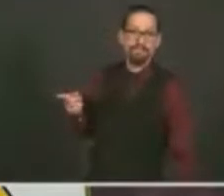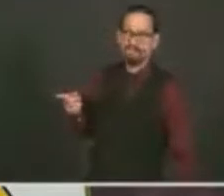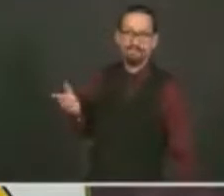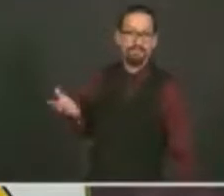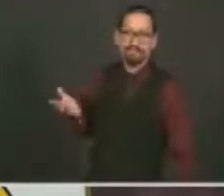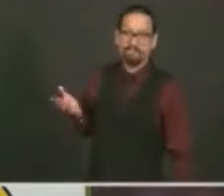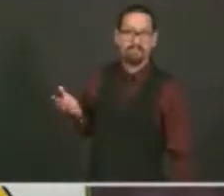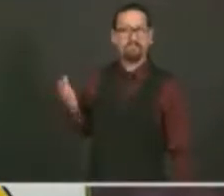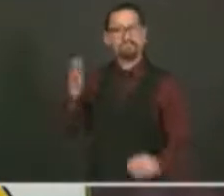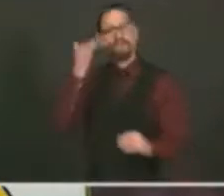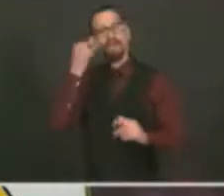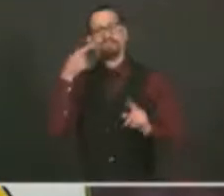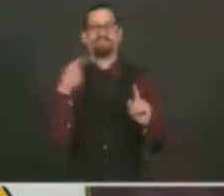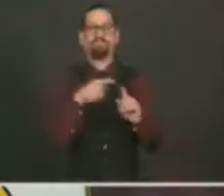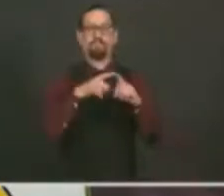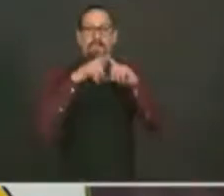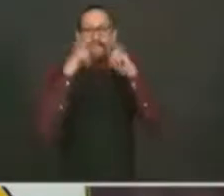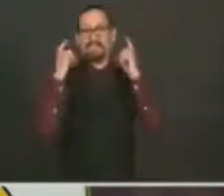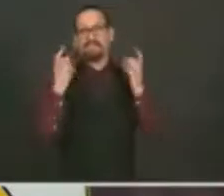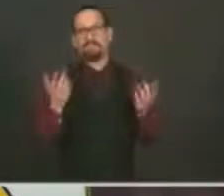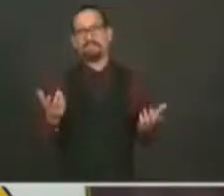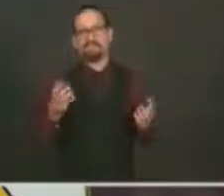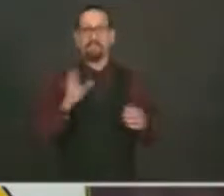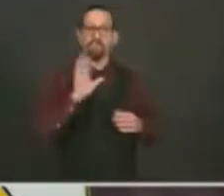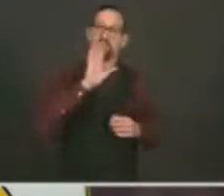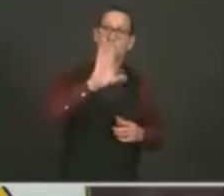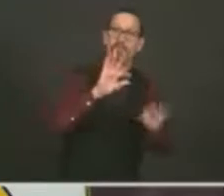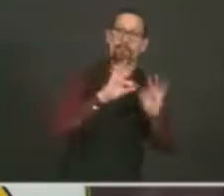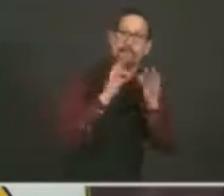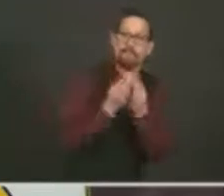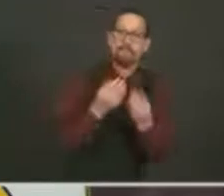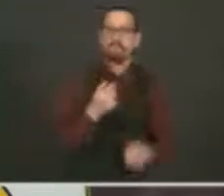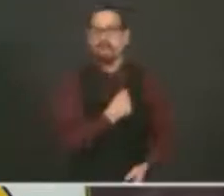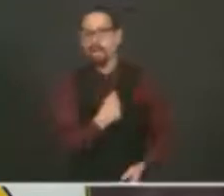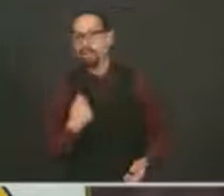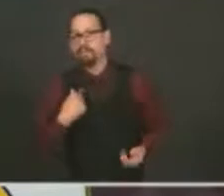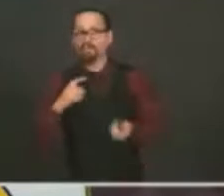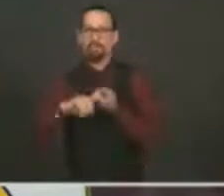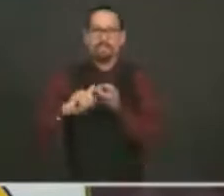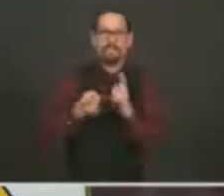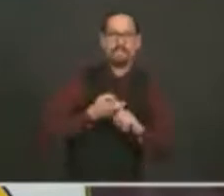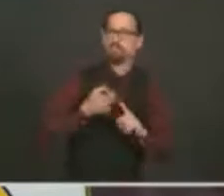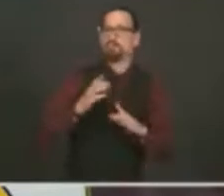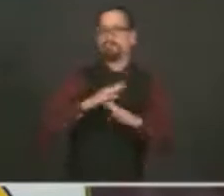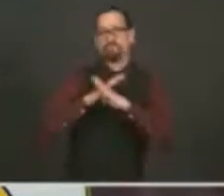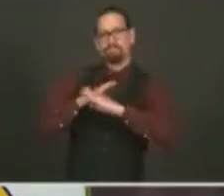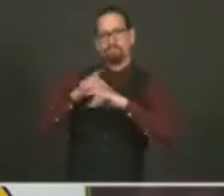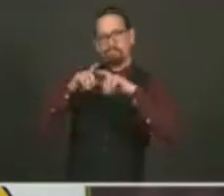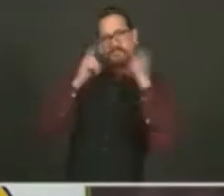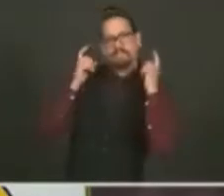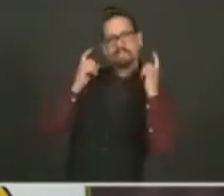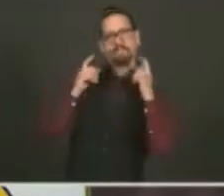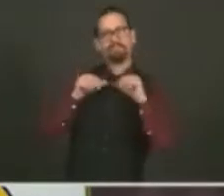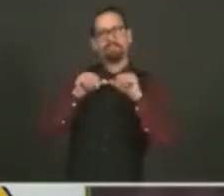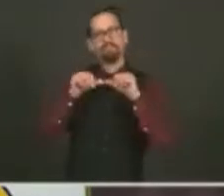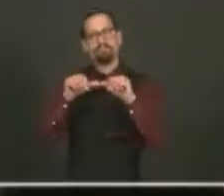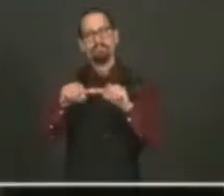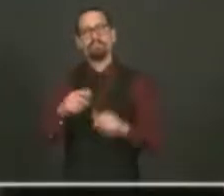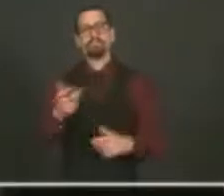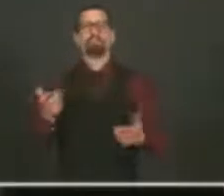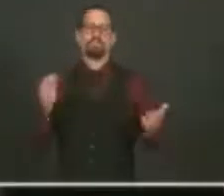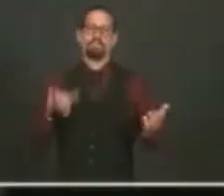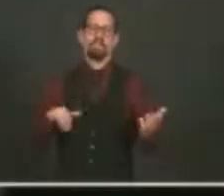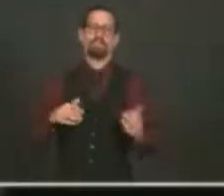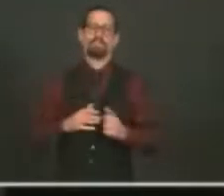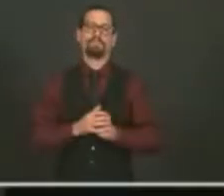masking in their more familiar environments, in addition to the masking in the public settings that we all need to make sure we're doing better.